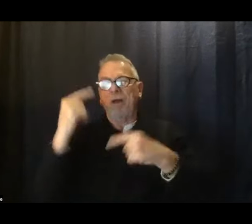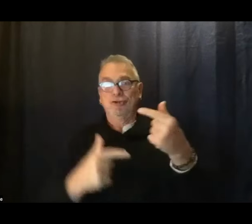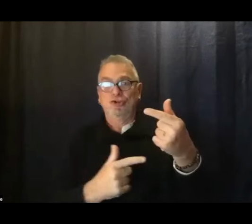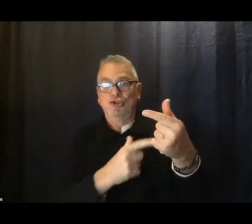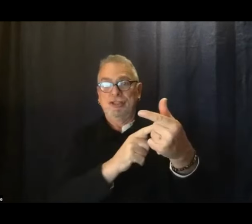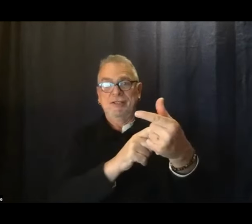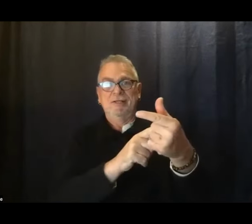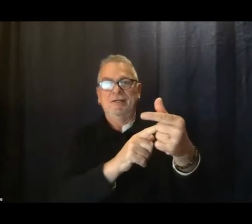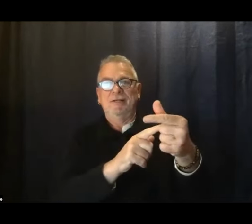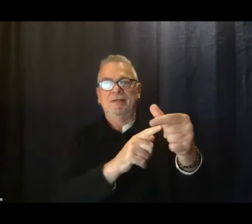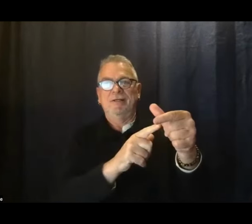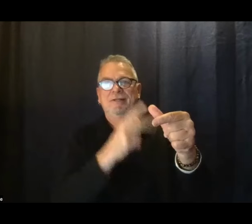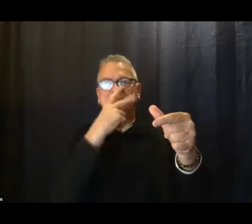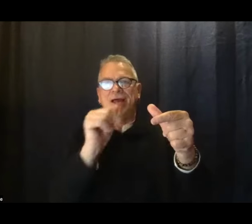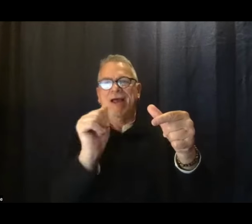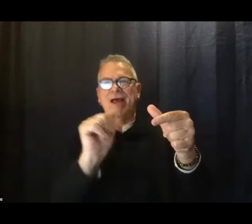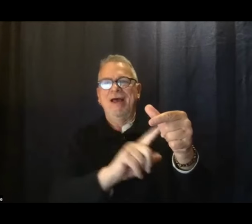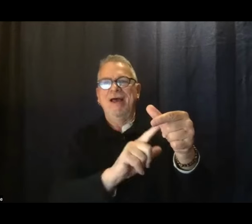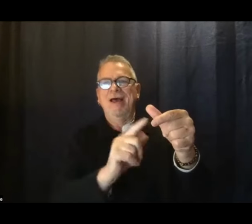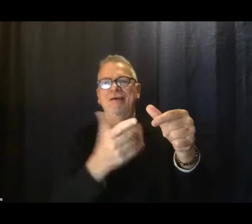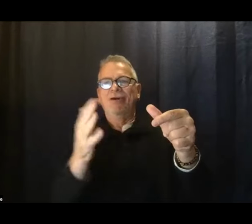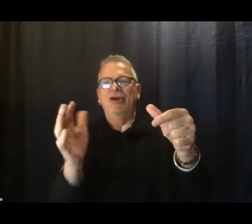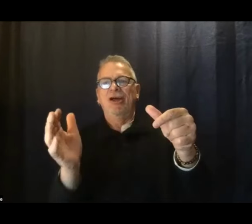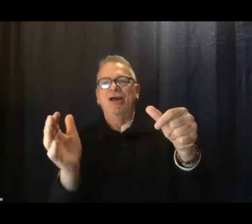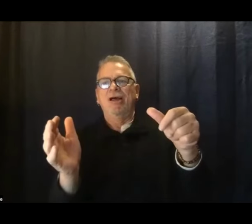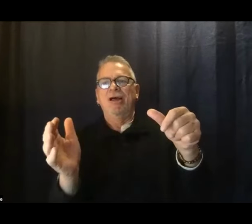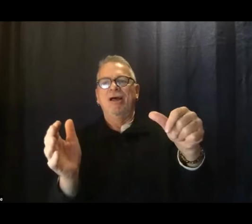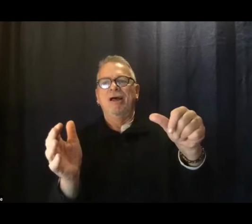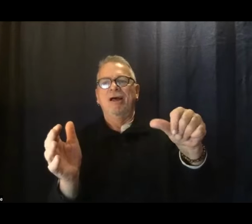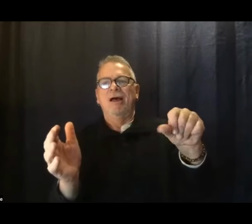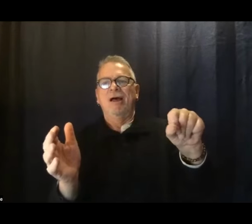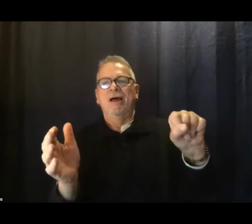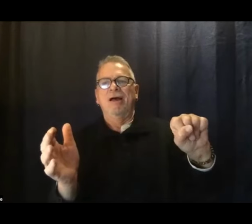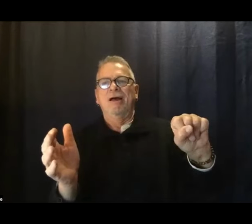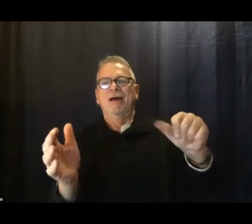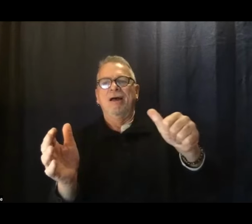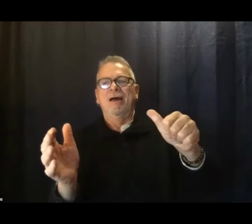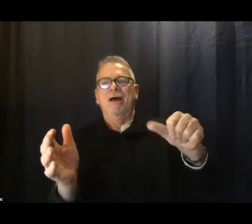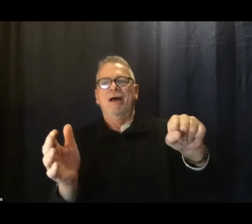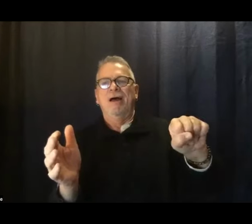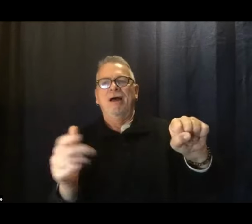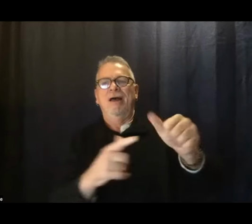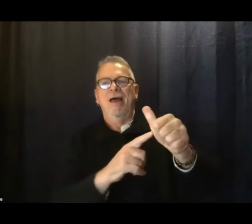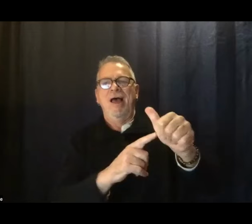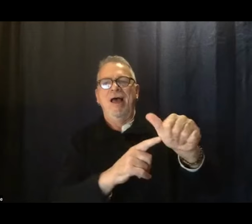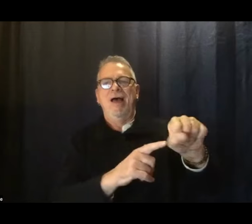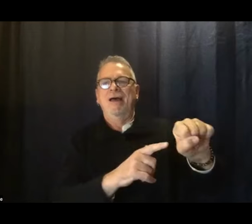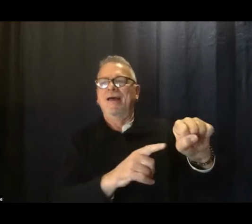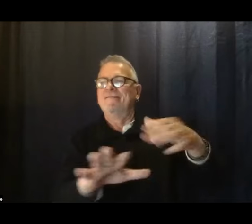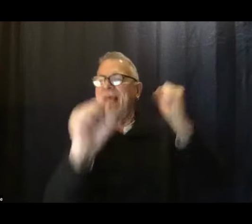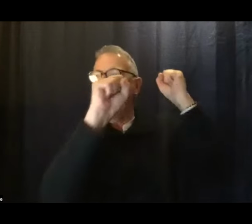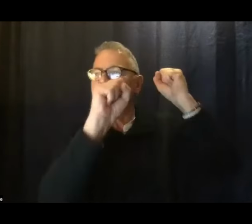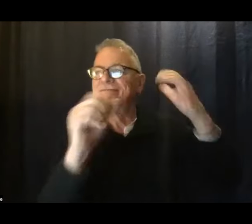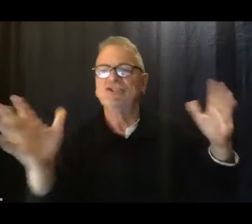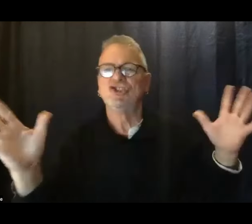there, but it's easy to overlook as it just slightly gets produced, touched upon as the G,